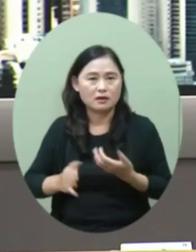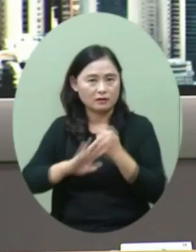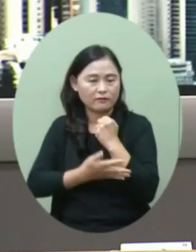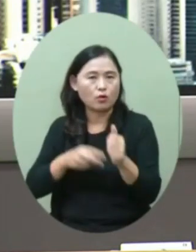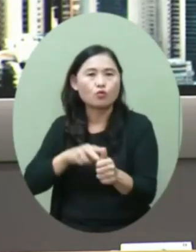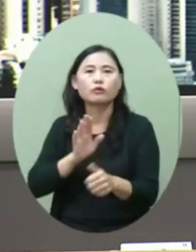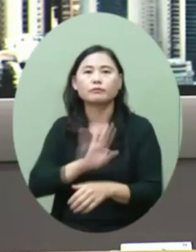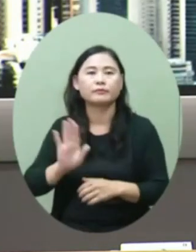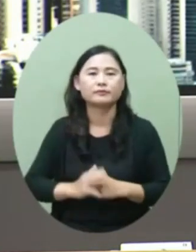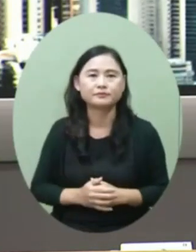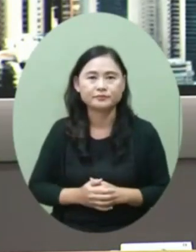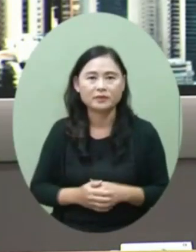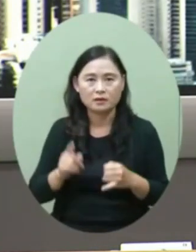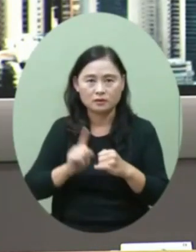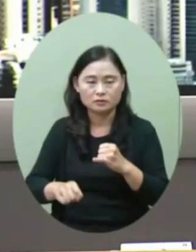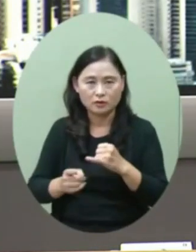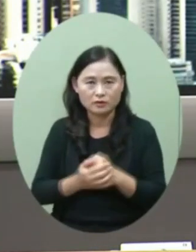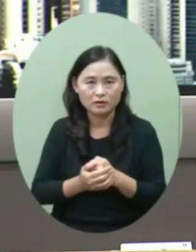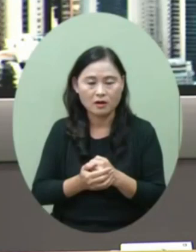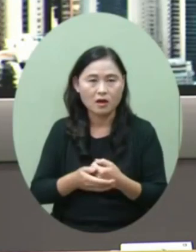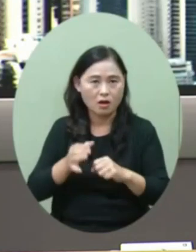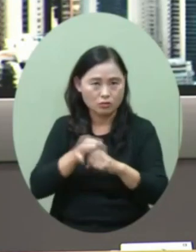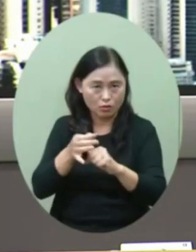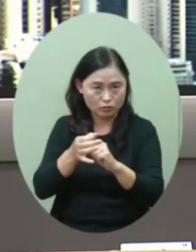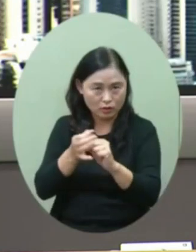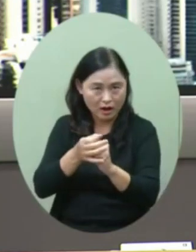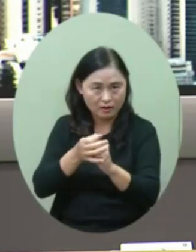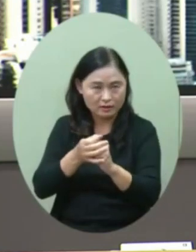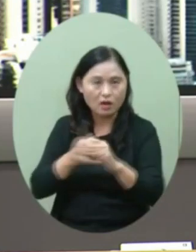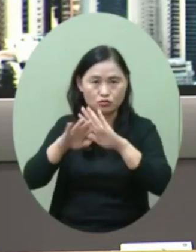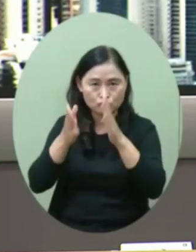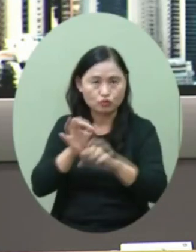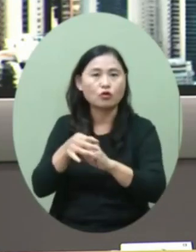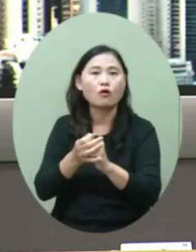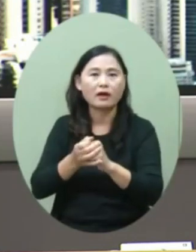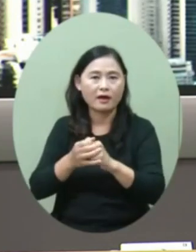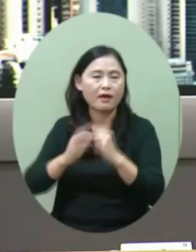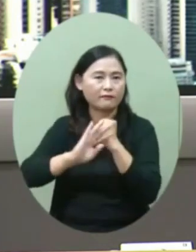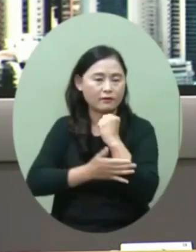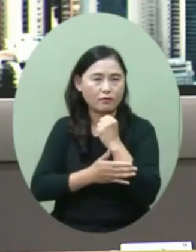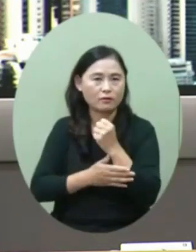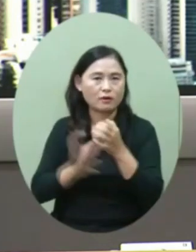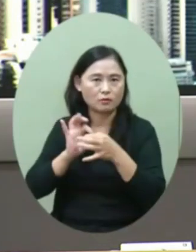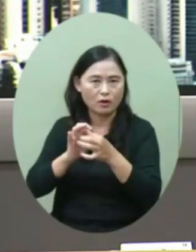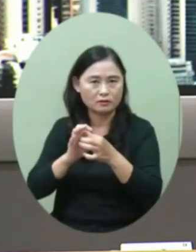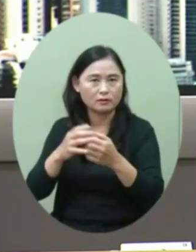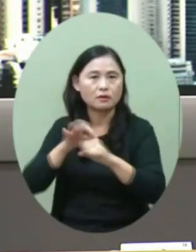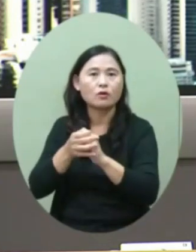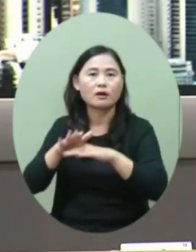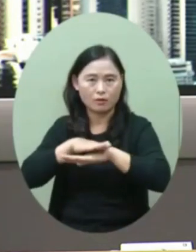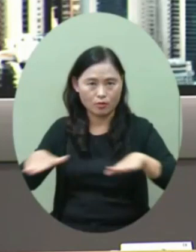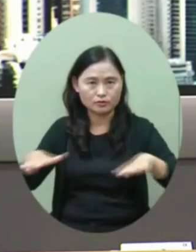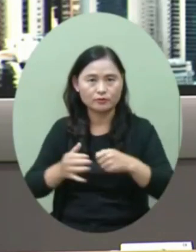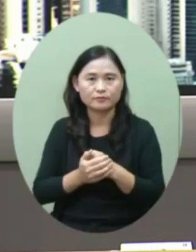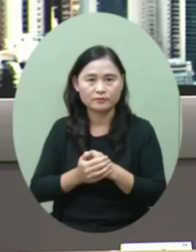provide the funding, and it's not subject to existing laws. Now, this is, after all, in national law. It is about